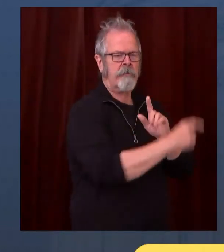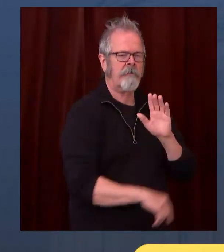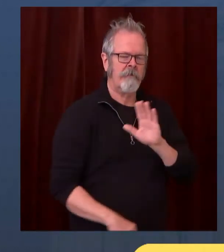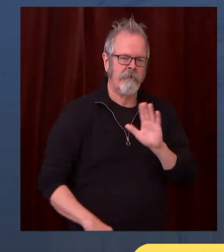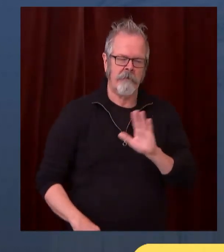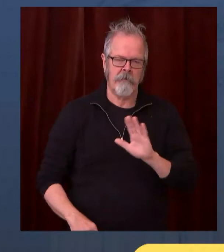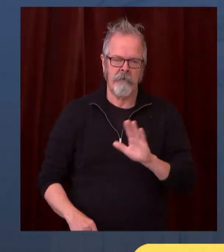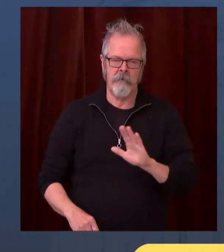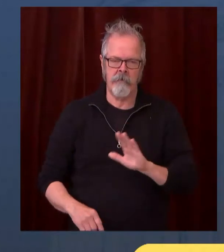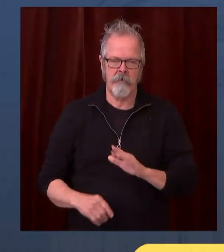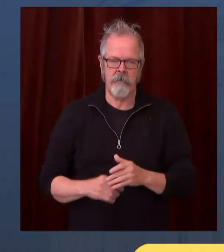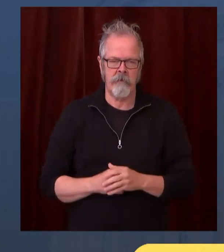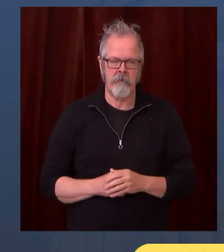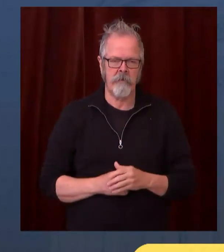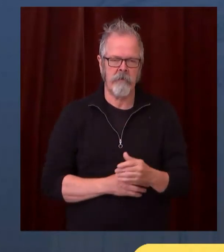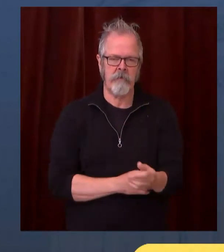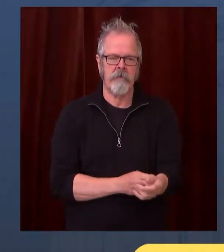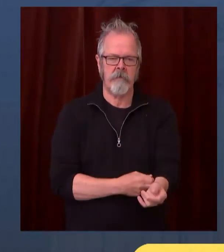of 50,